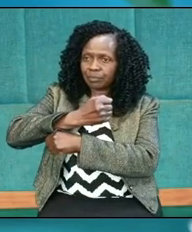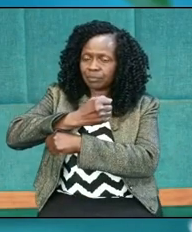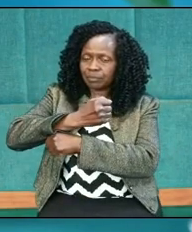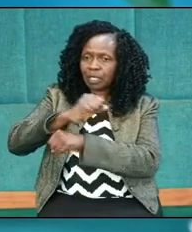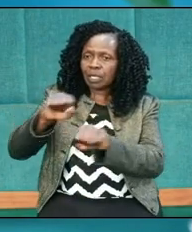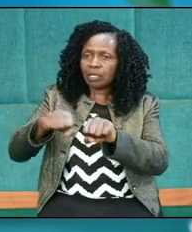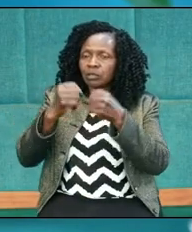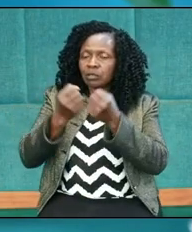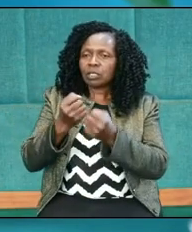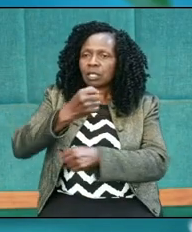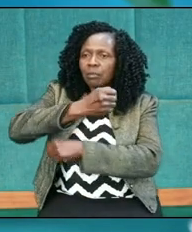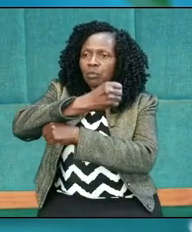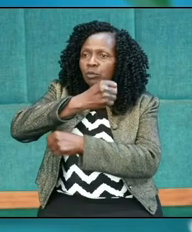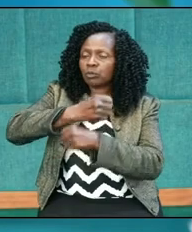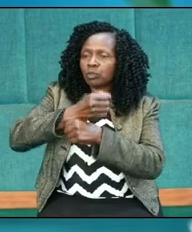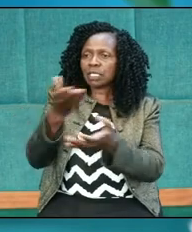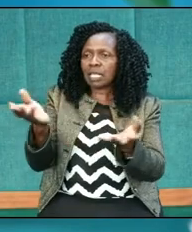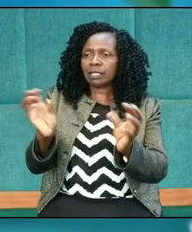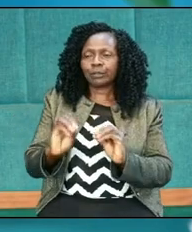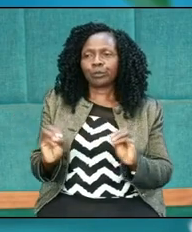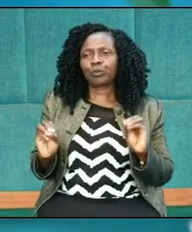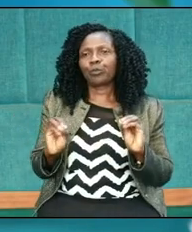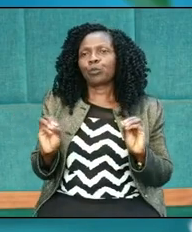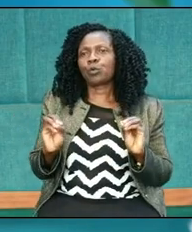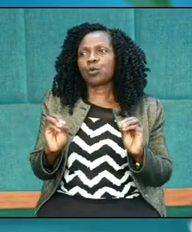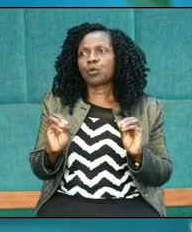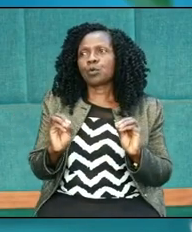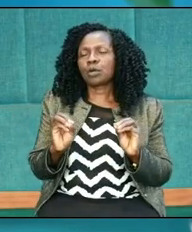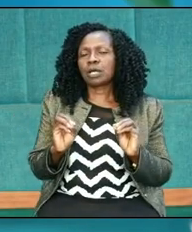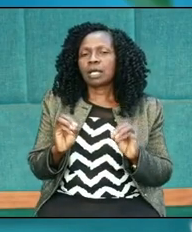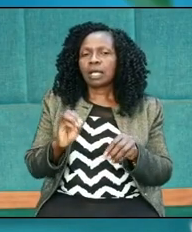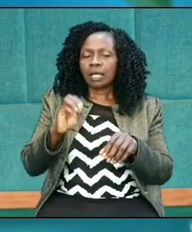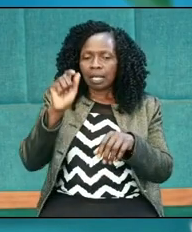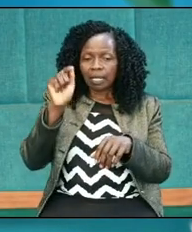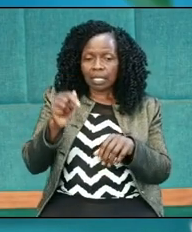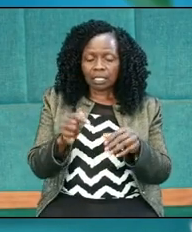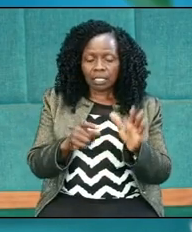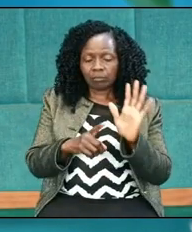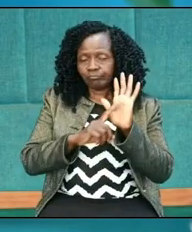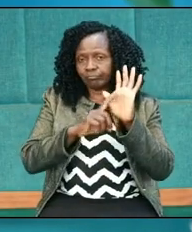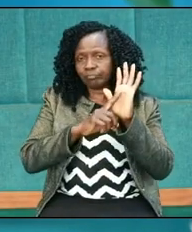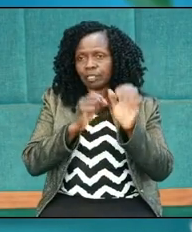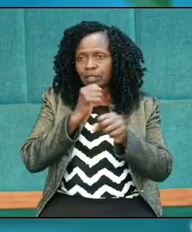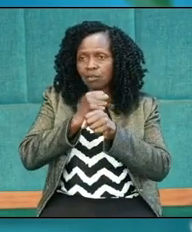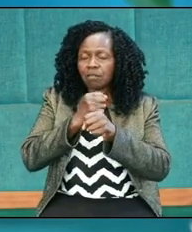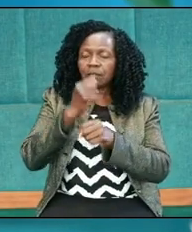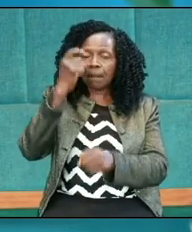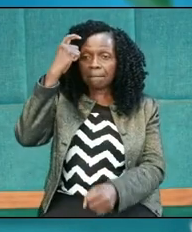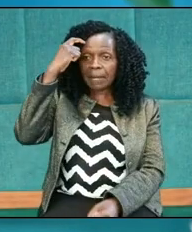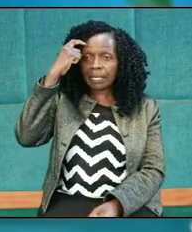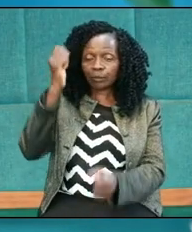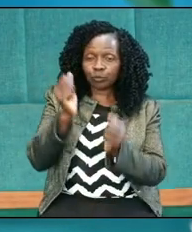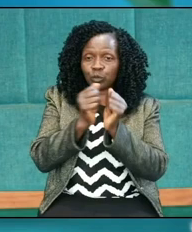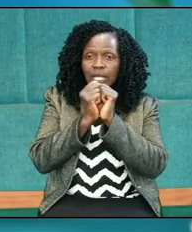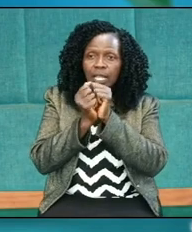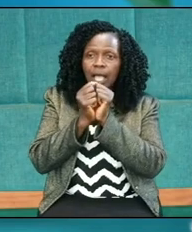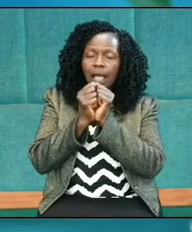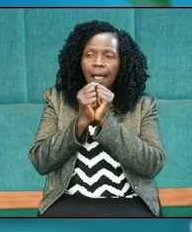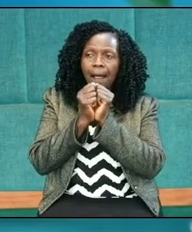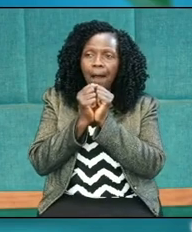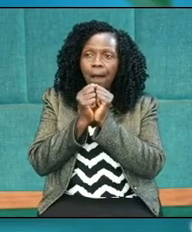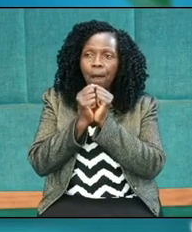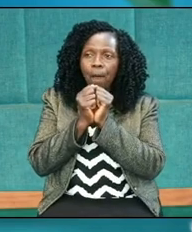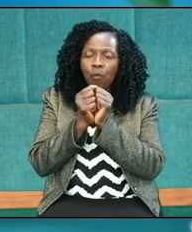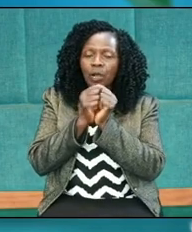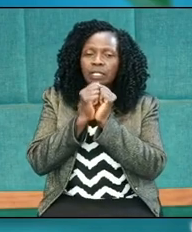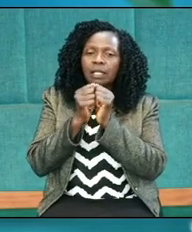the psychosocial support was not there. And that demonstrates the role of that mind together with the